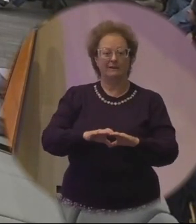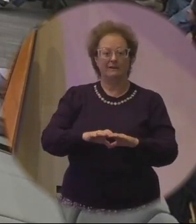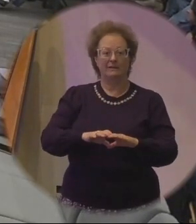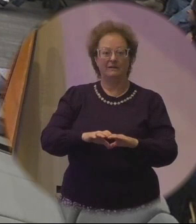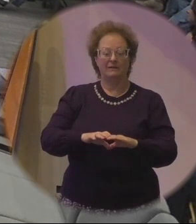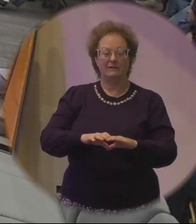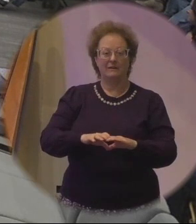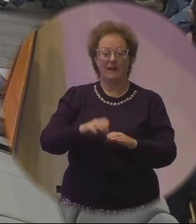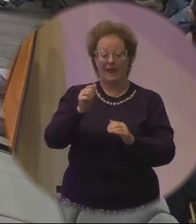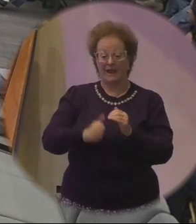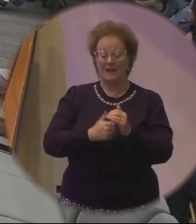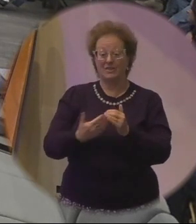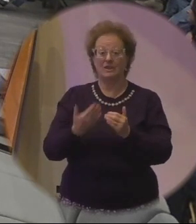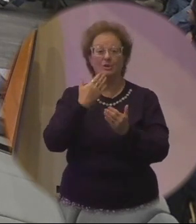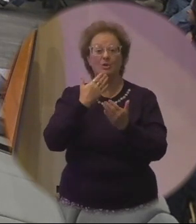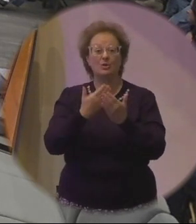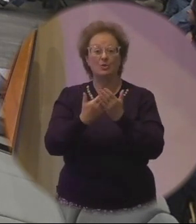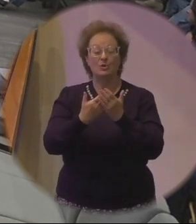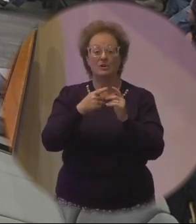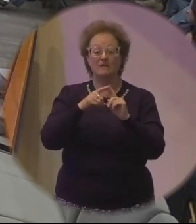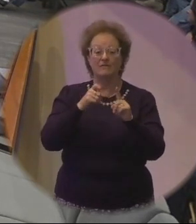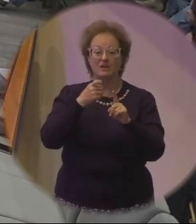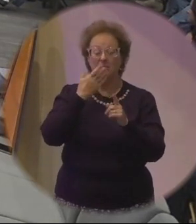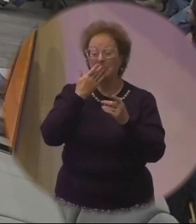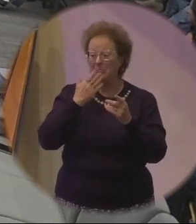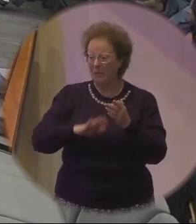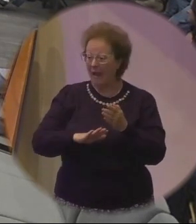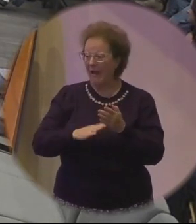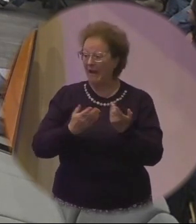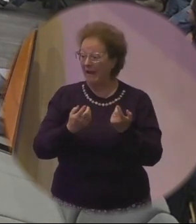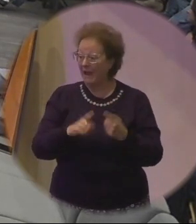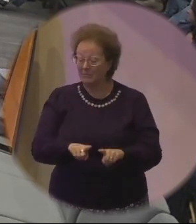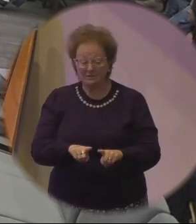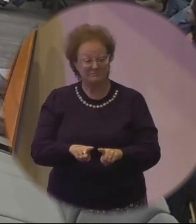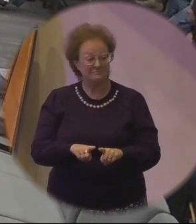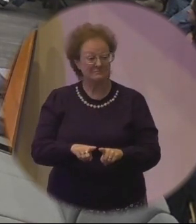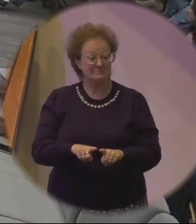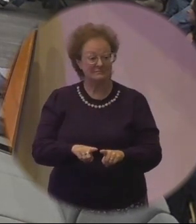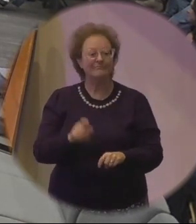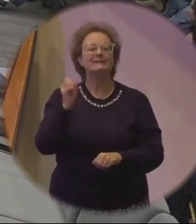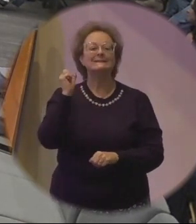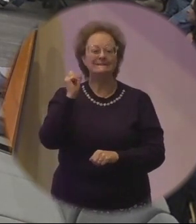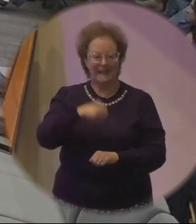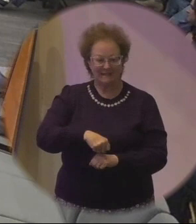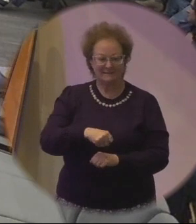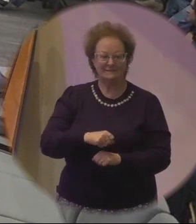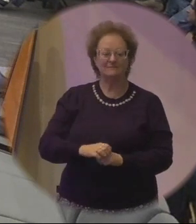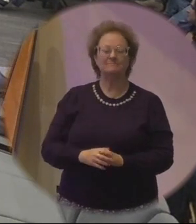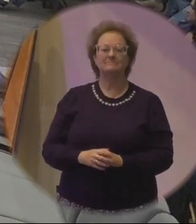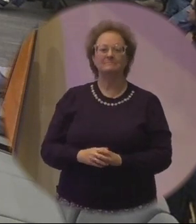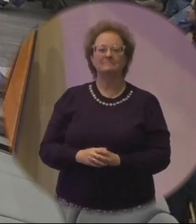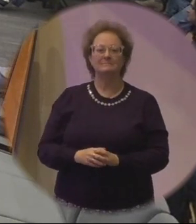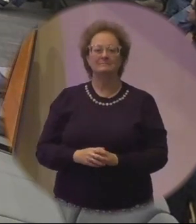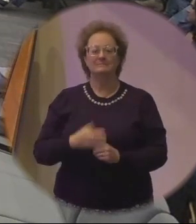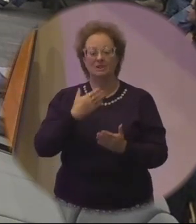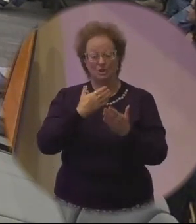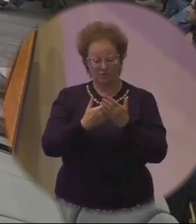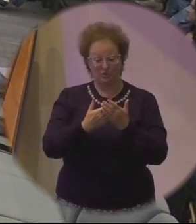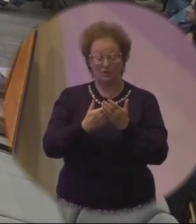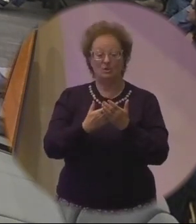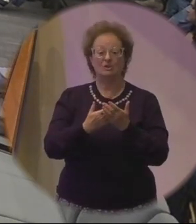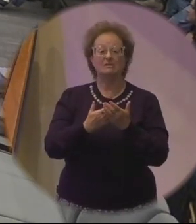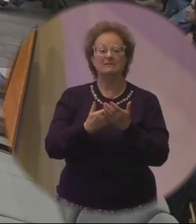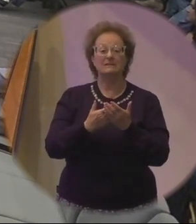tomb? Can anything good come out of those bad circumstances? Well, the answer is yes, right? The good that came out of